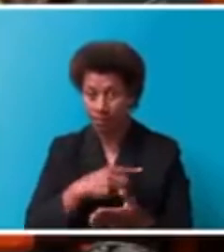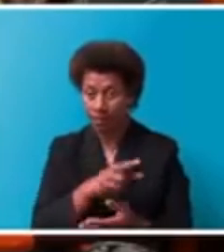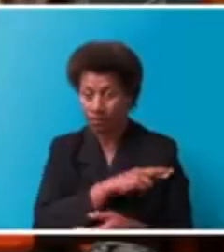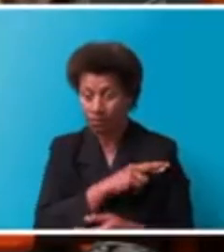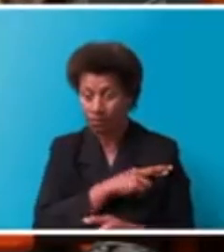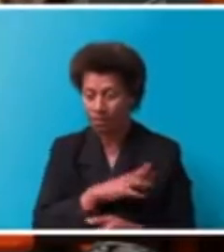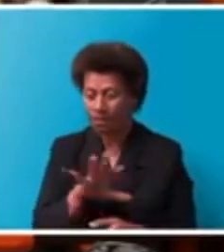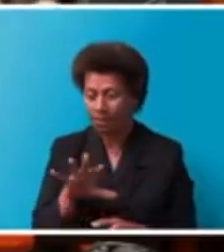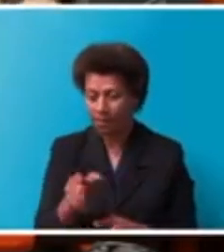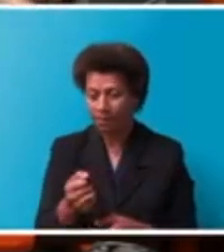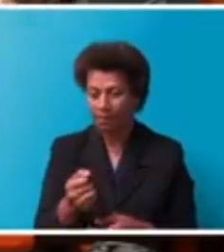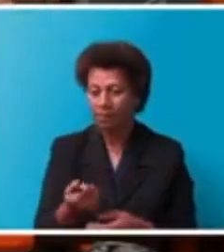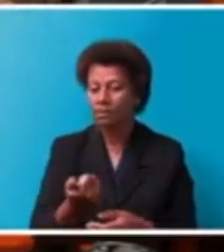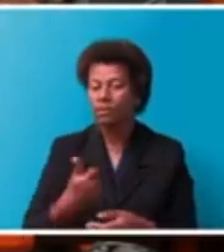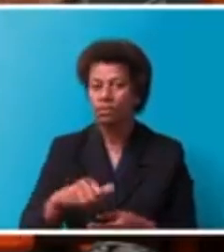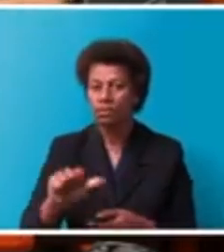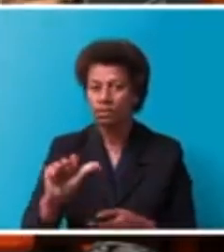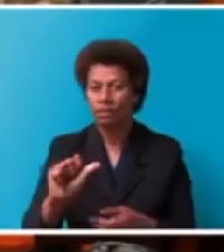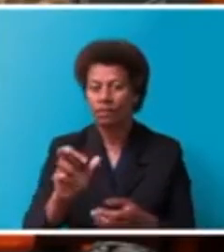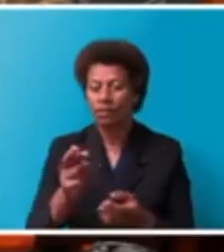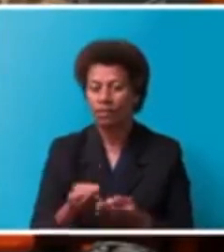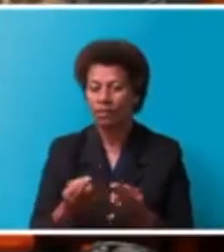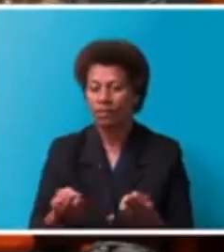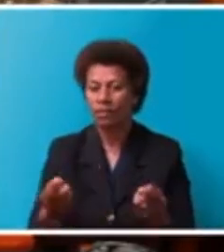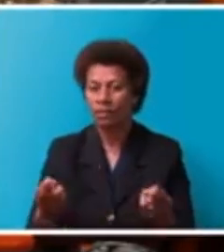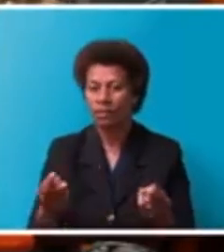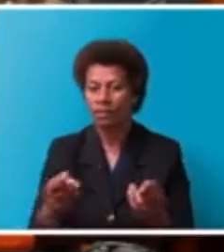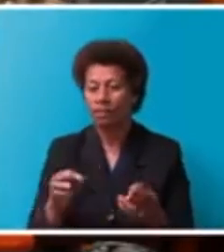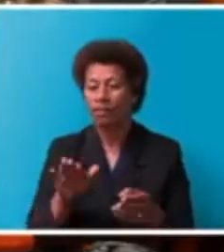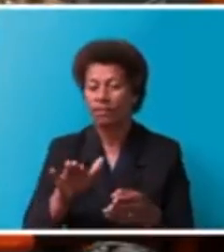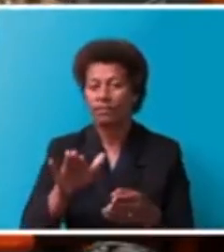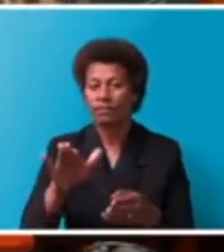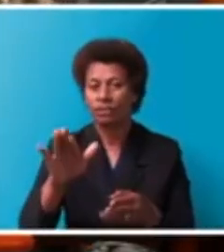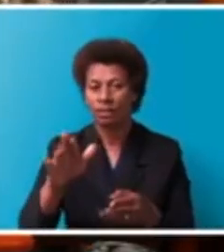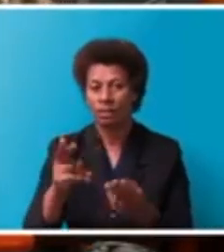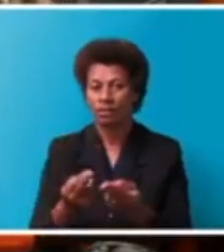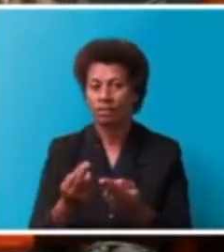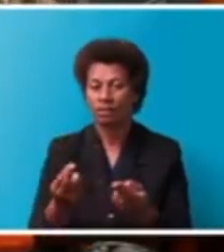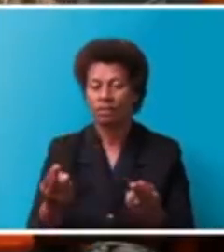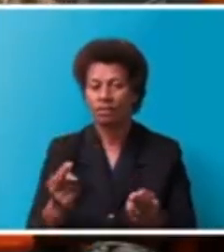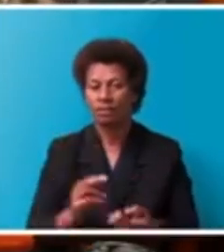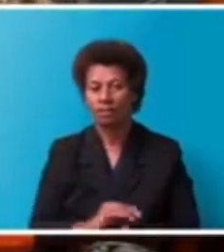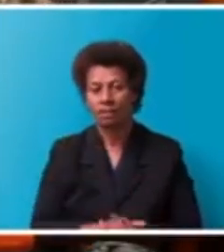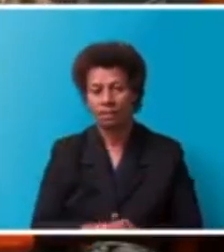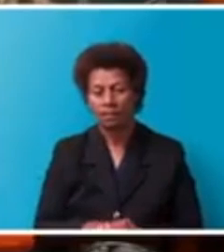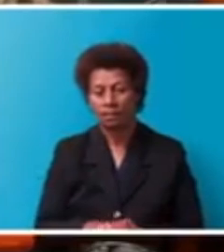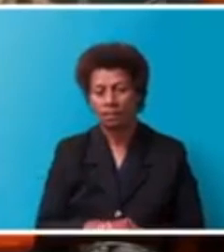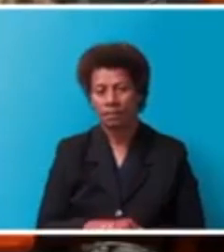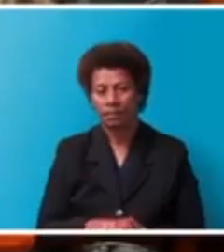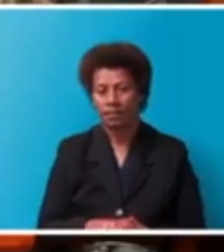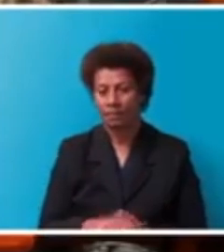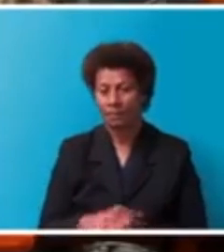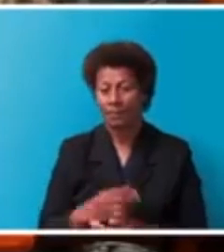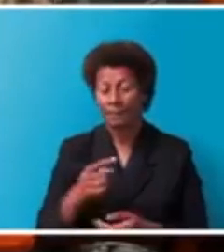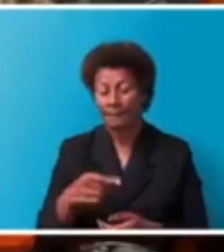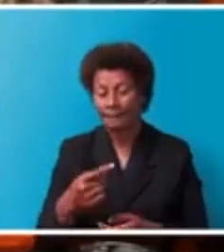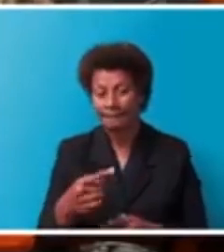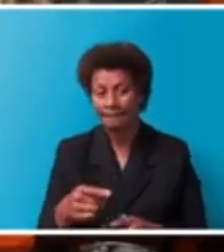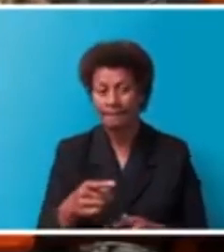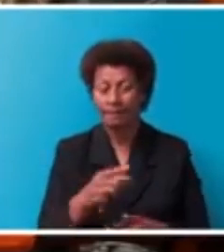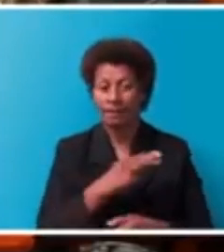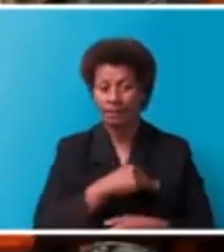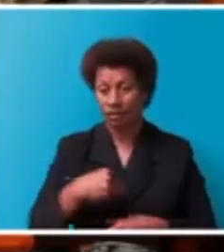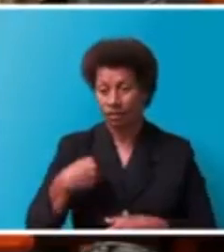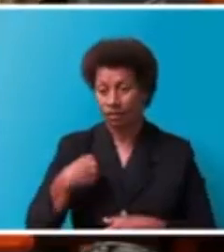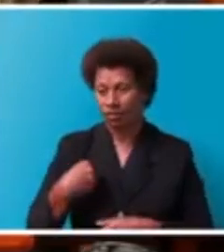sustainably utilized for development and preserved for future resources. Consequently, the Ministry is working with the Department of Town and